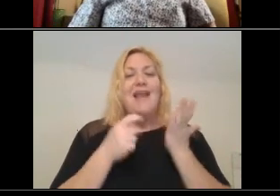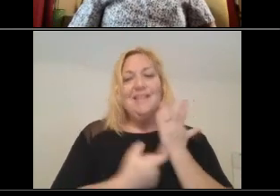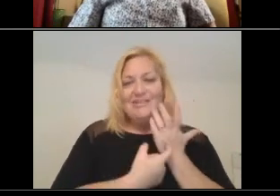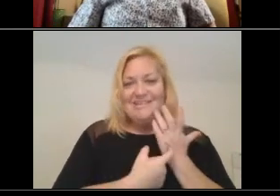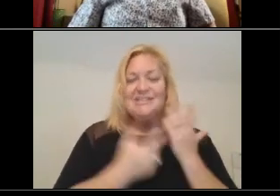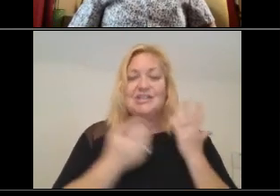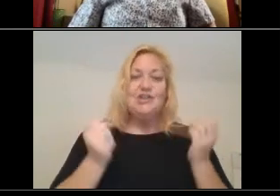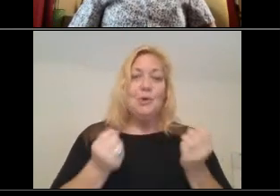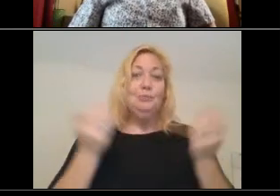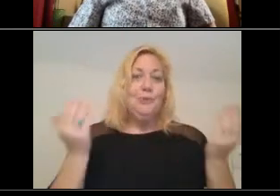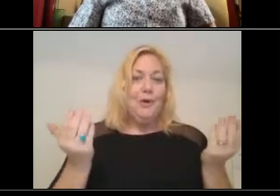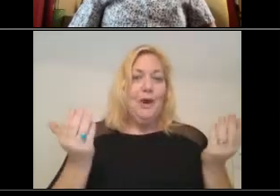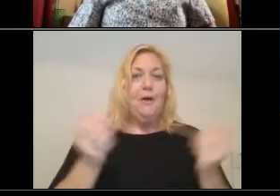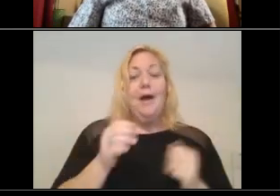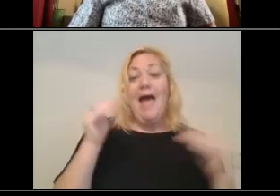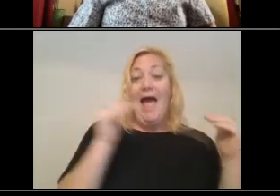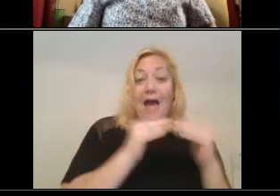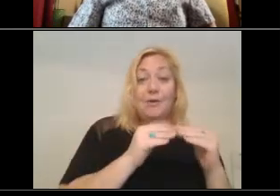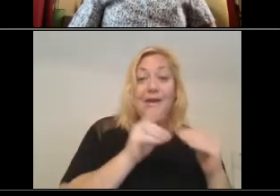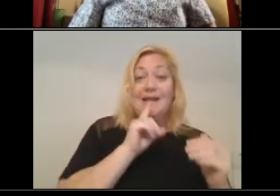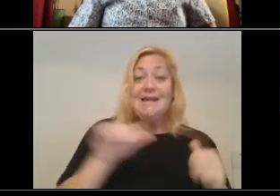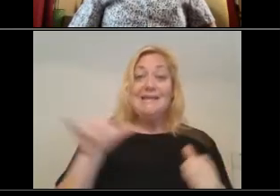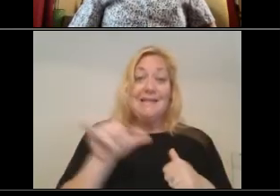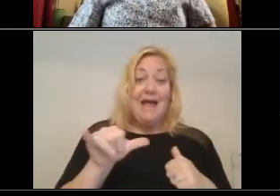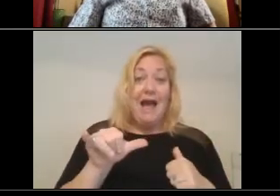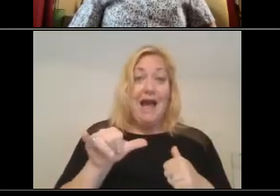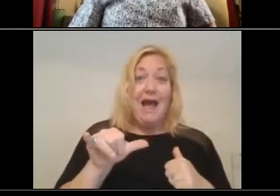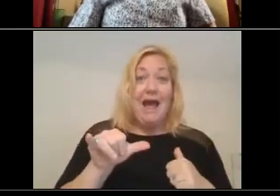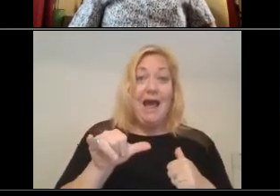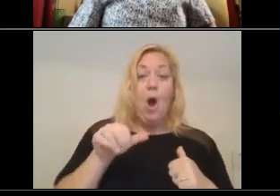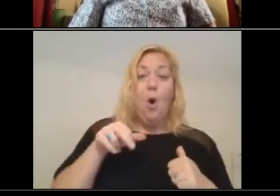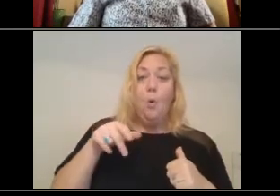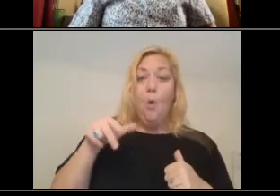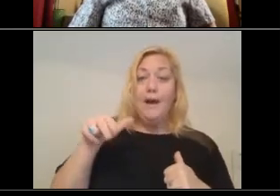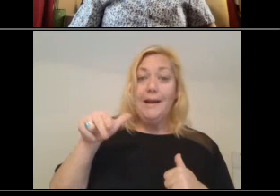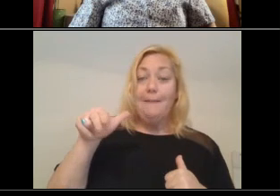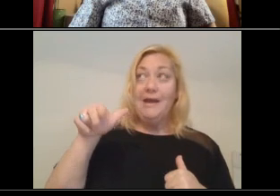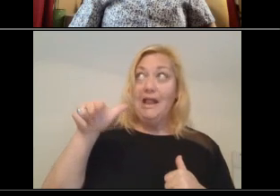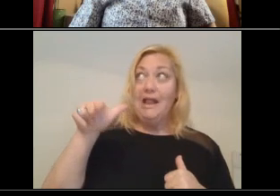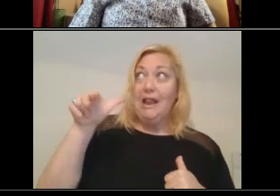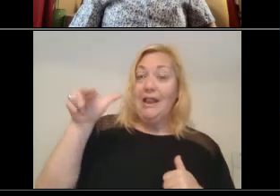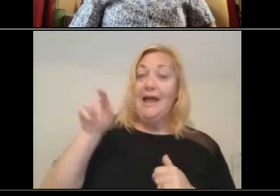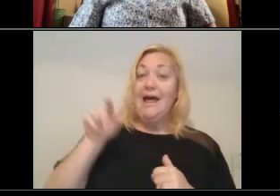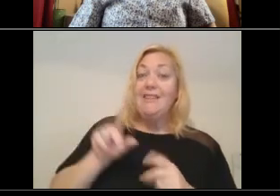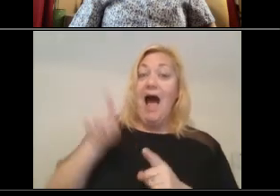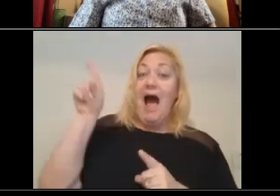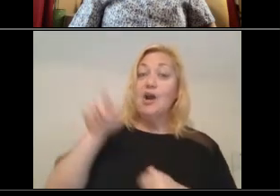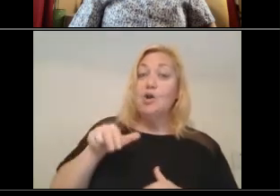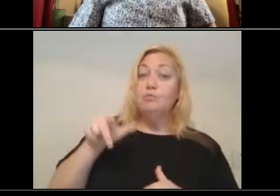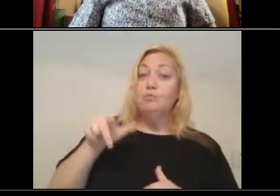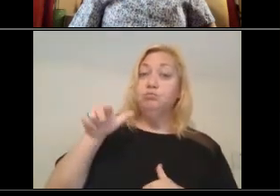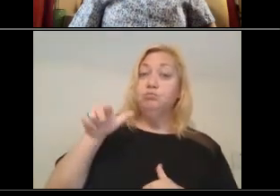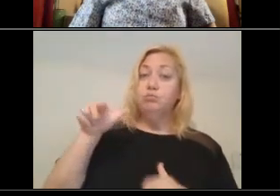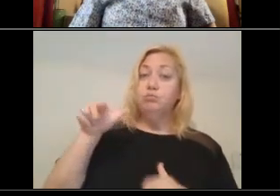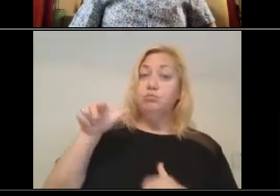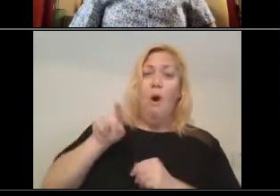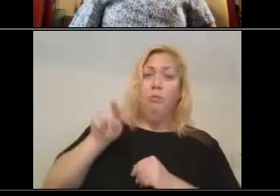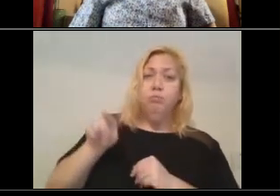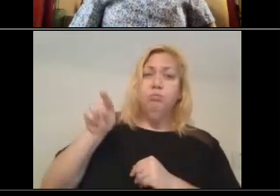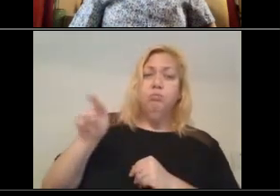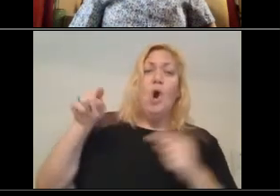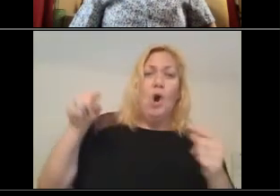go. Equity is like walking up a hill. And the higher you walk, the more the incline hurts. You get